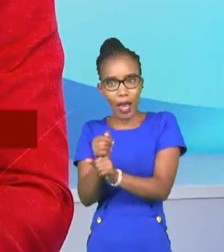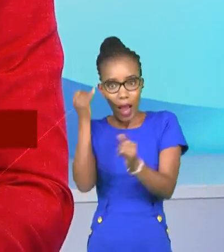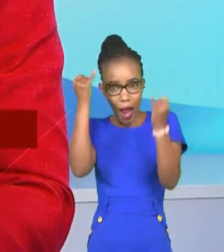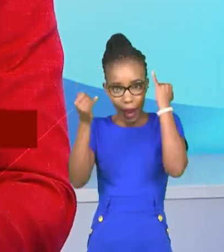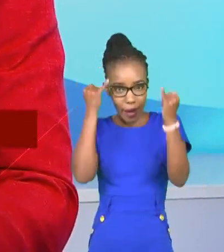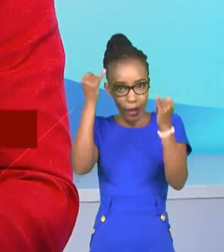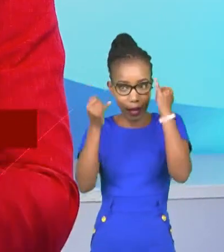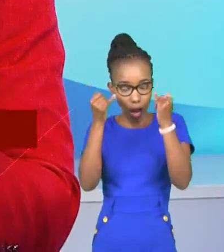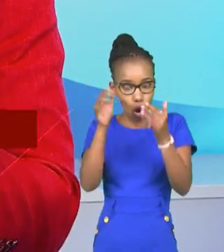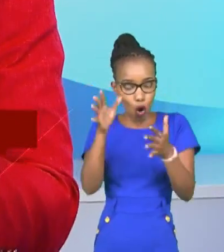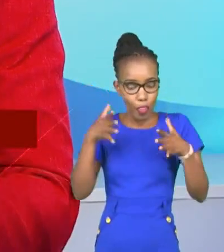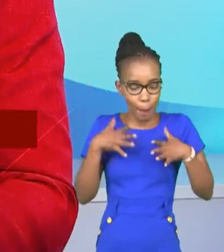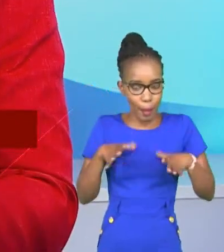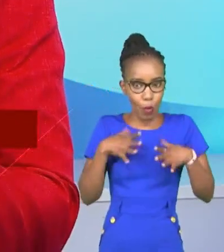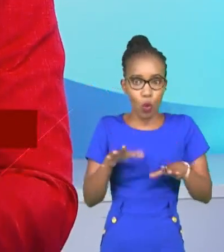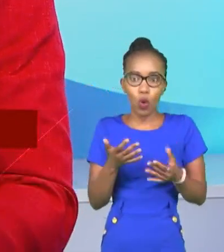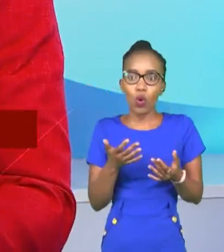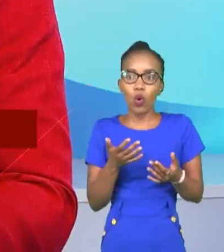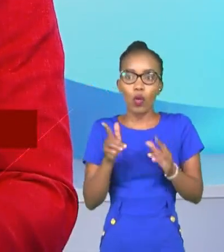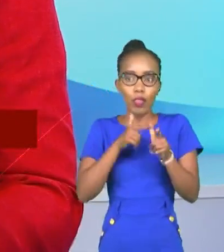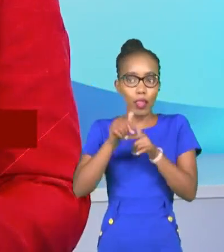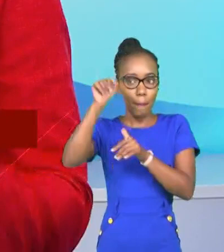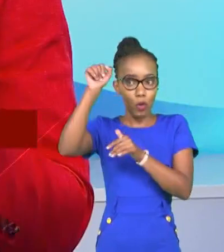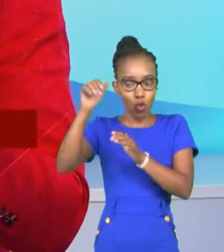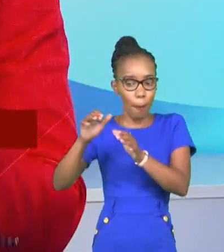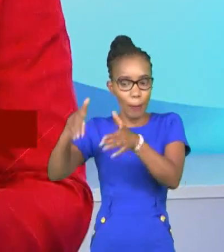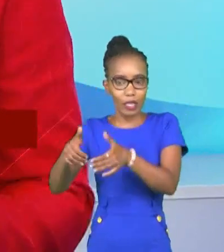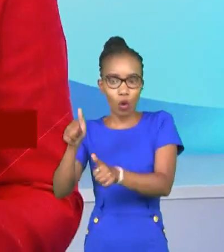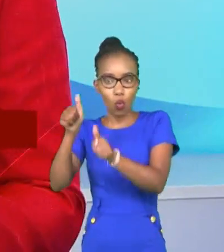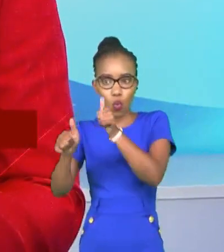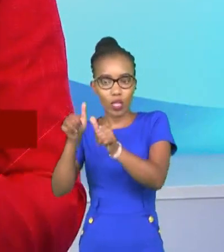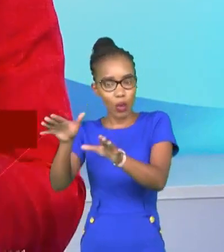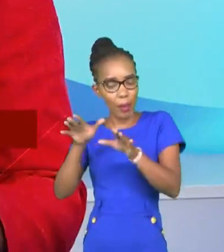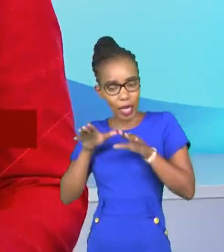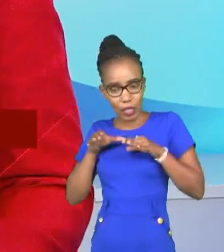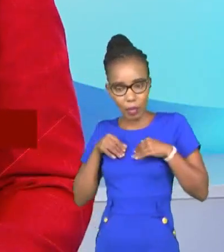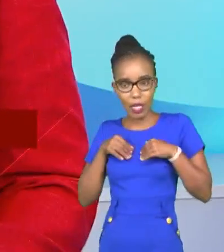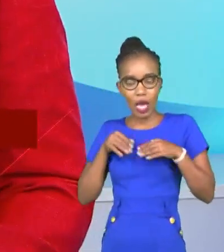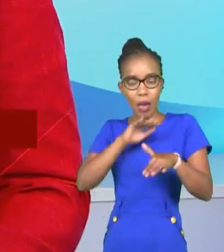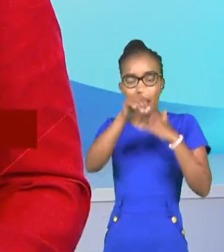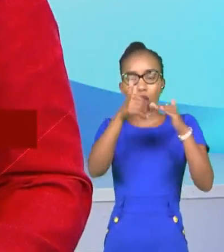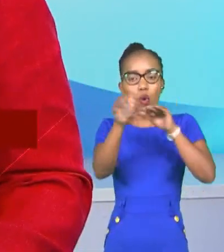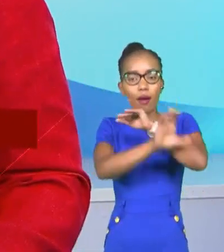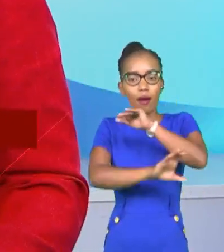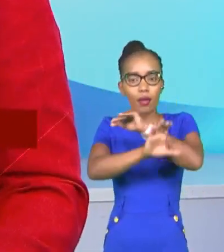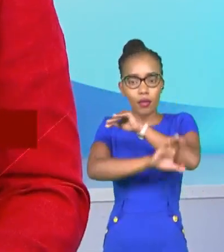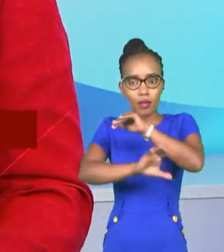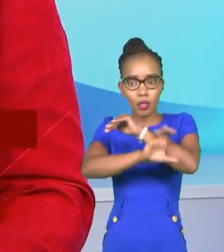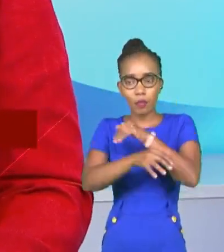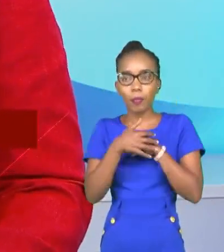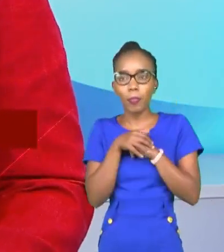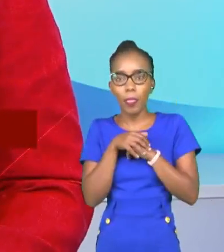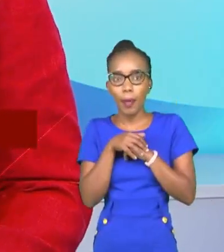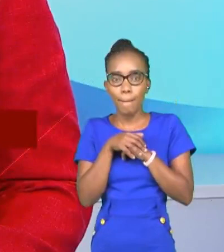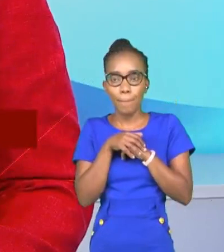particular people, then it is a political party that will be accepted nationally. The things of saying that we